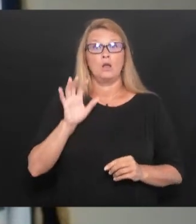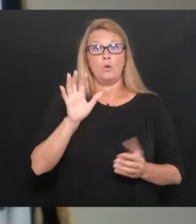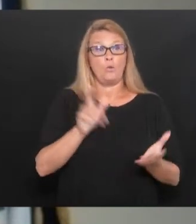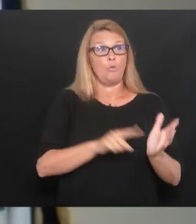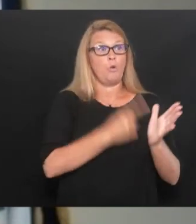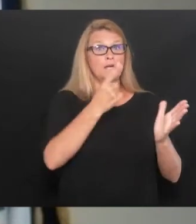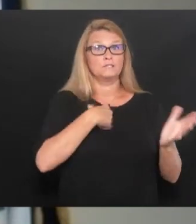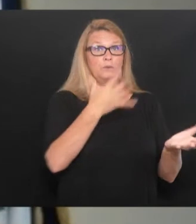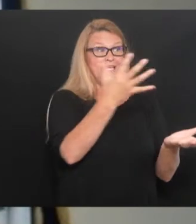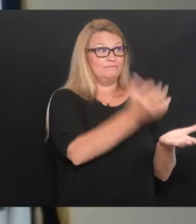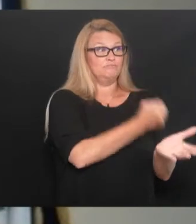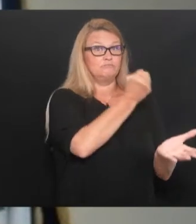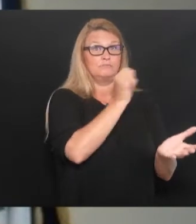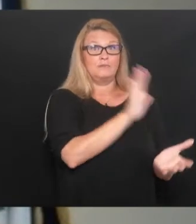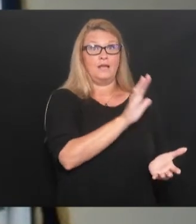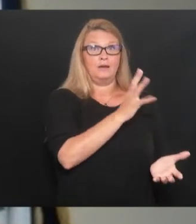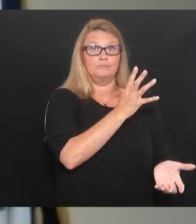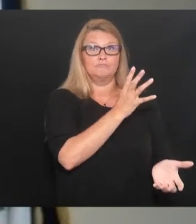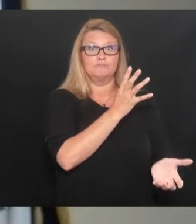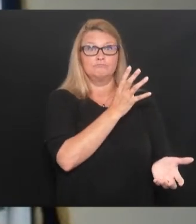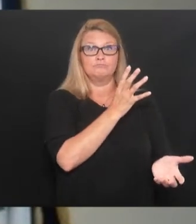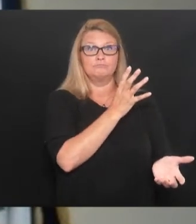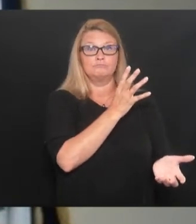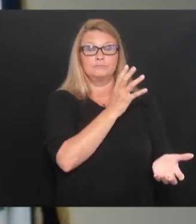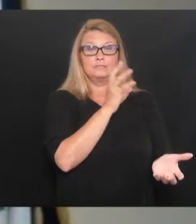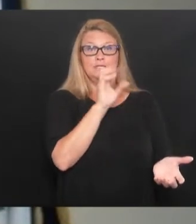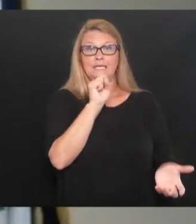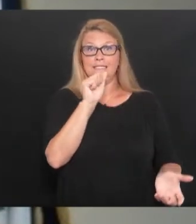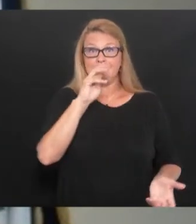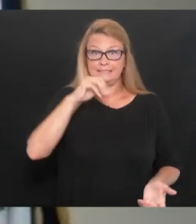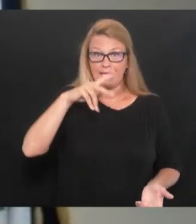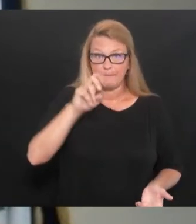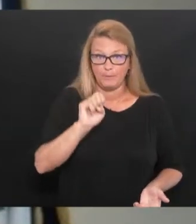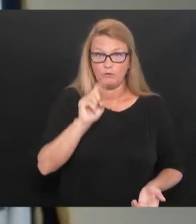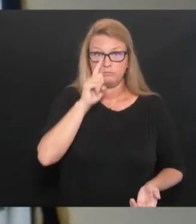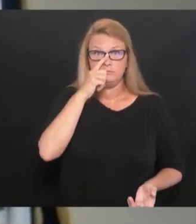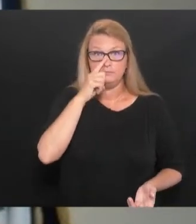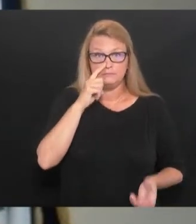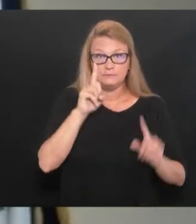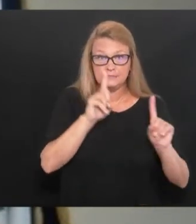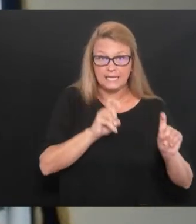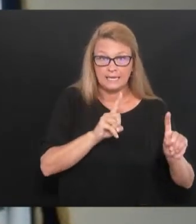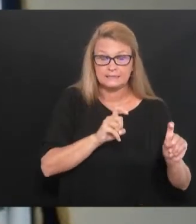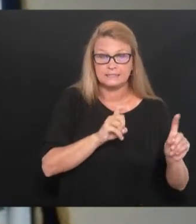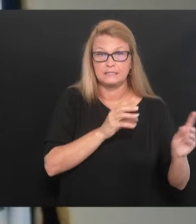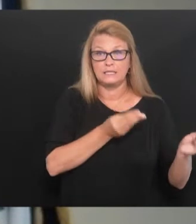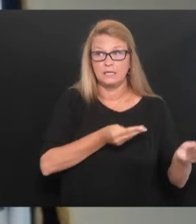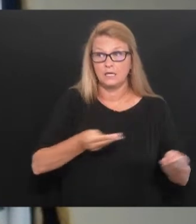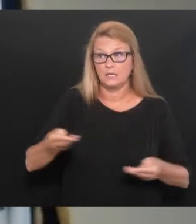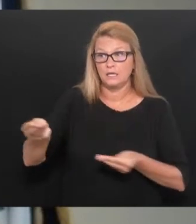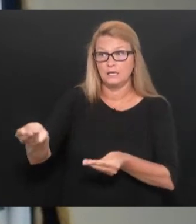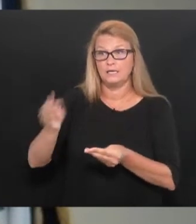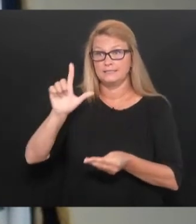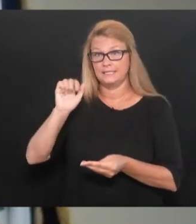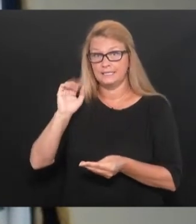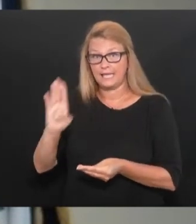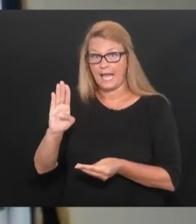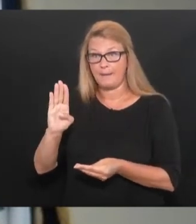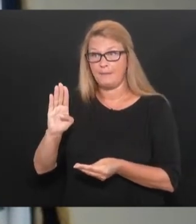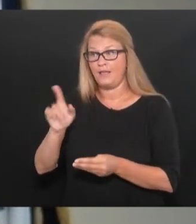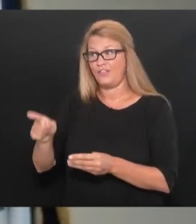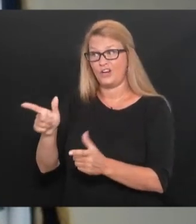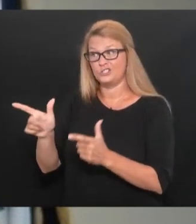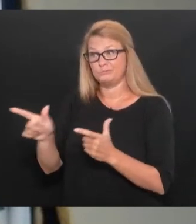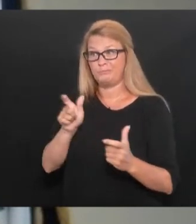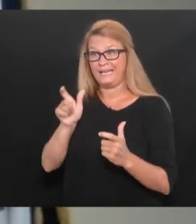to the lab, and WVU is doing most of these, and we again appreciate their help so much, that they're speeding that up as quickly